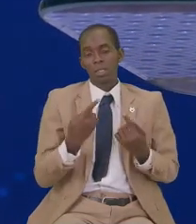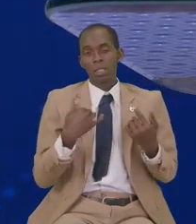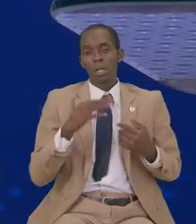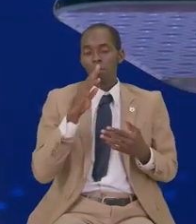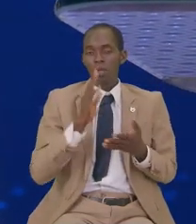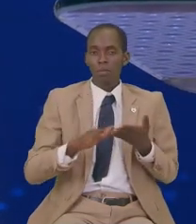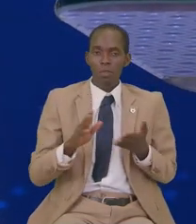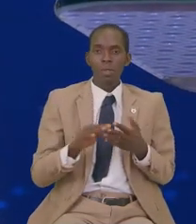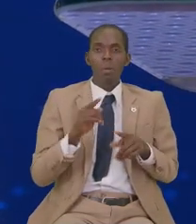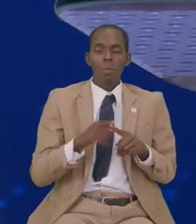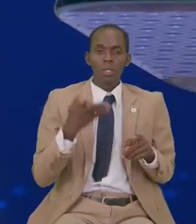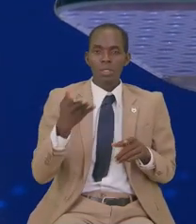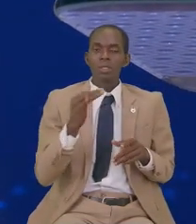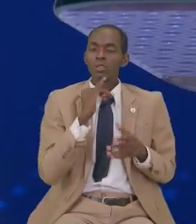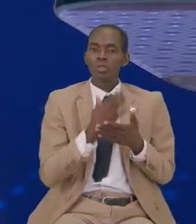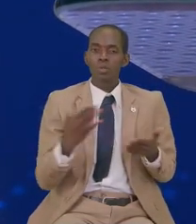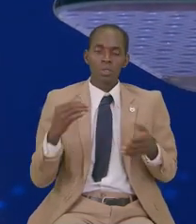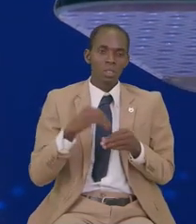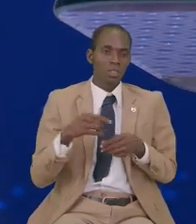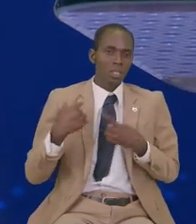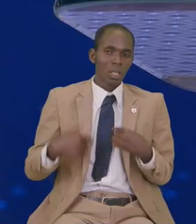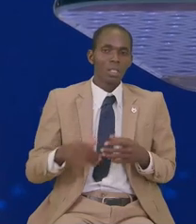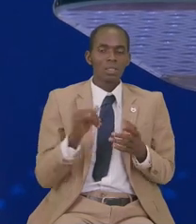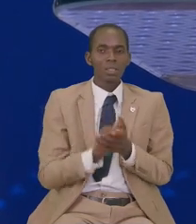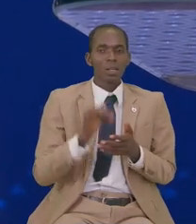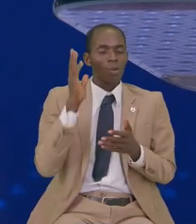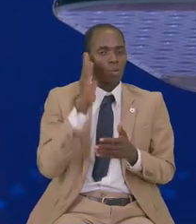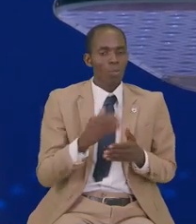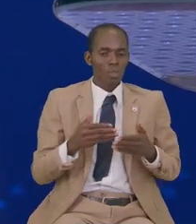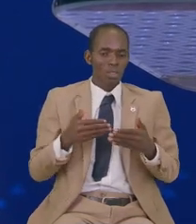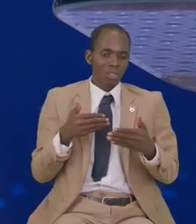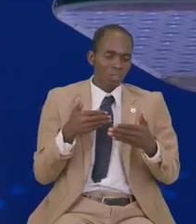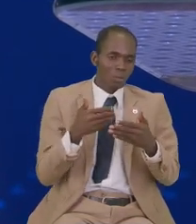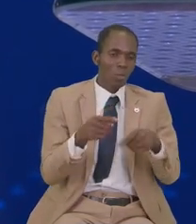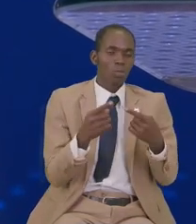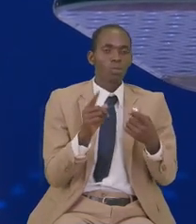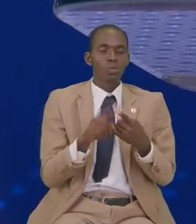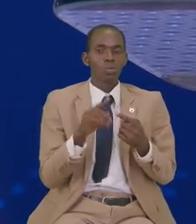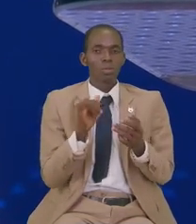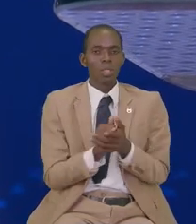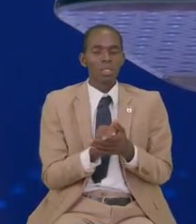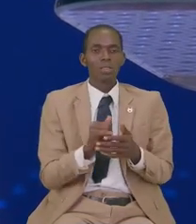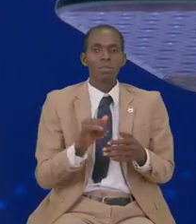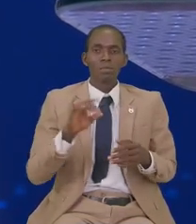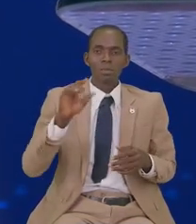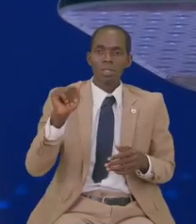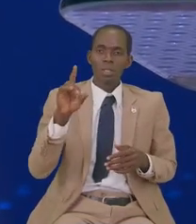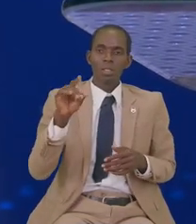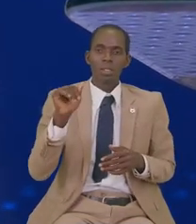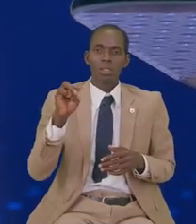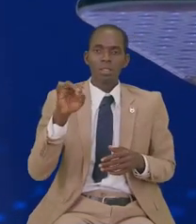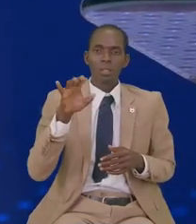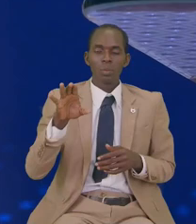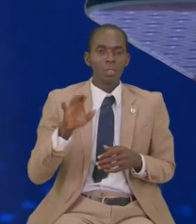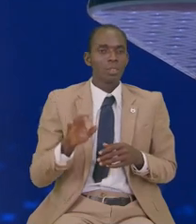thing in the heart that will lean towards the Adamic nature. There's something in the heart that will lean towards